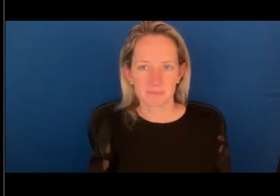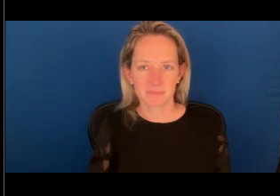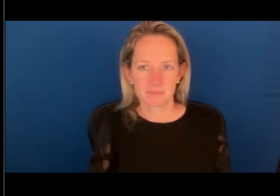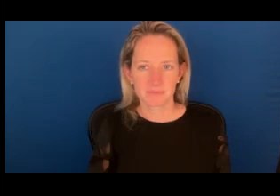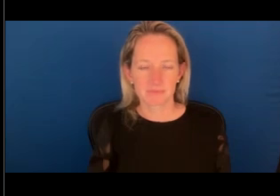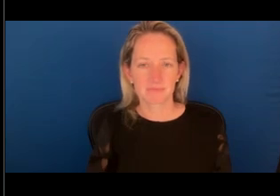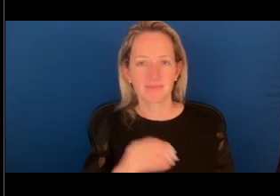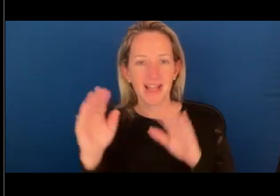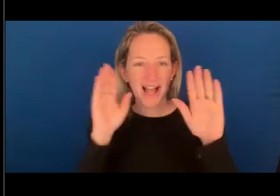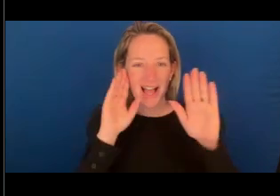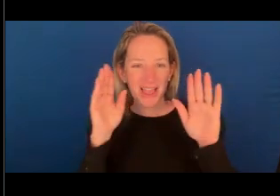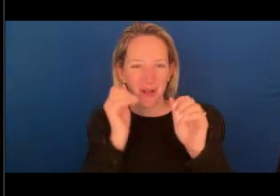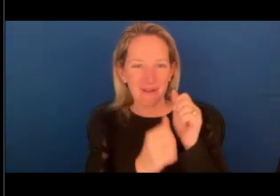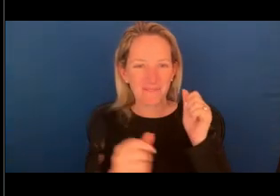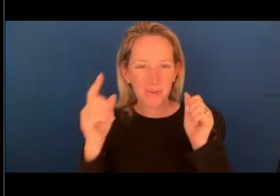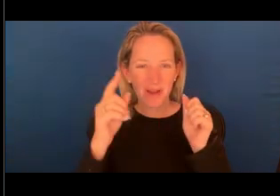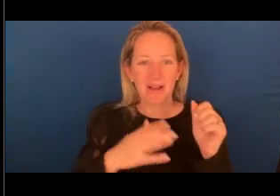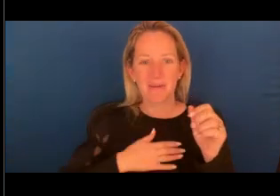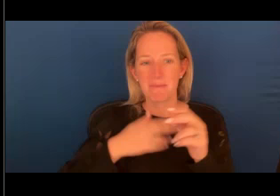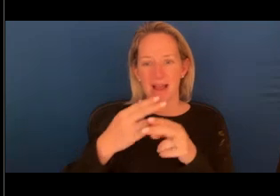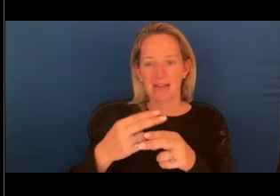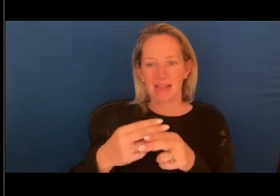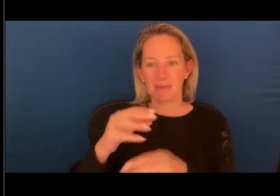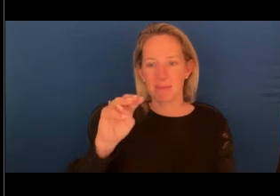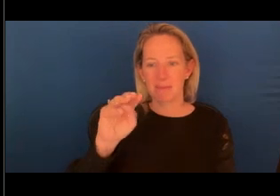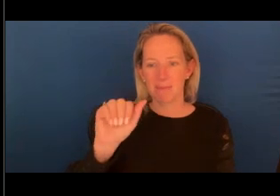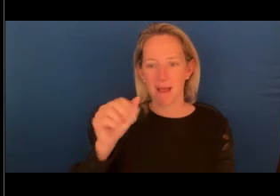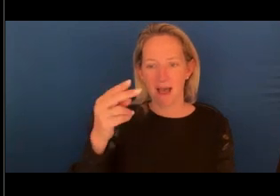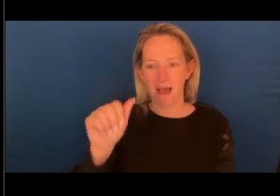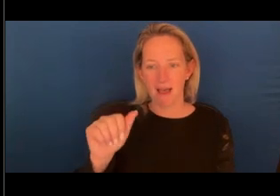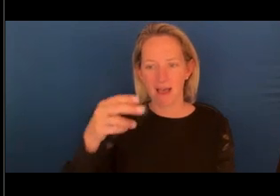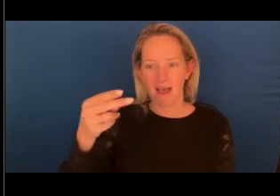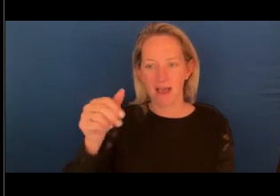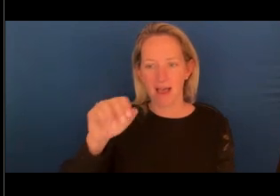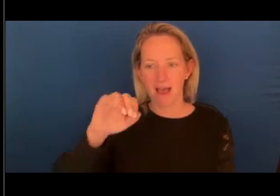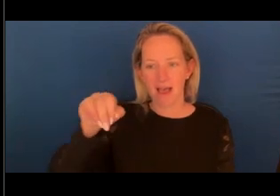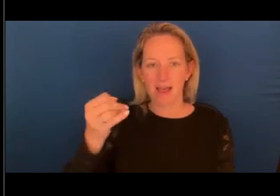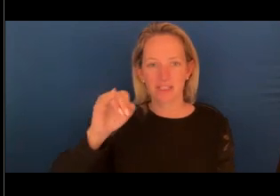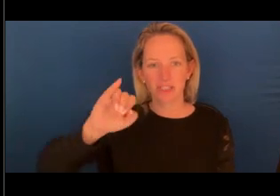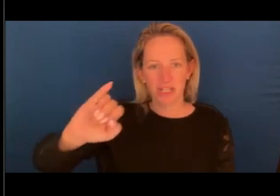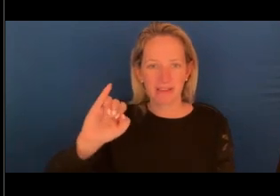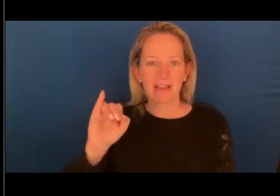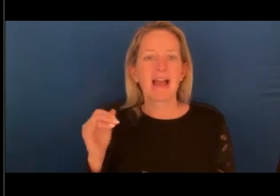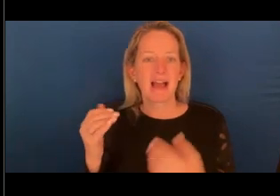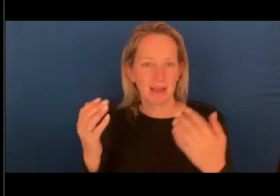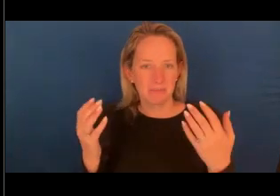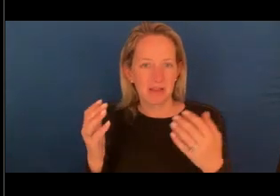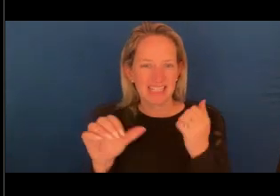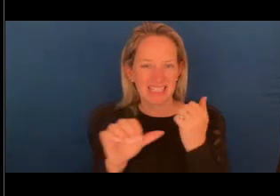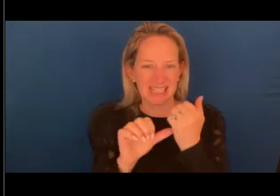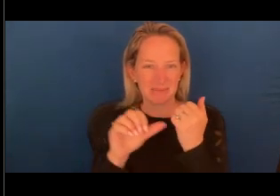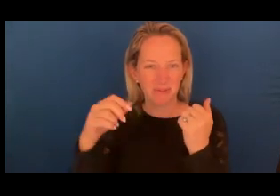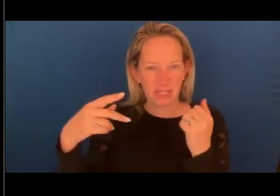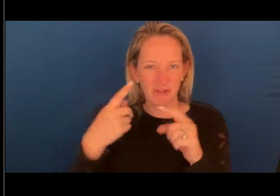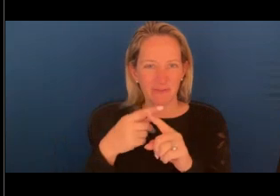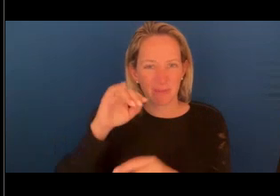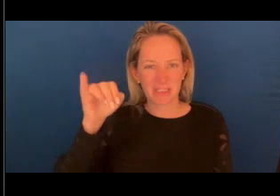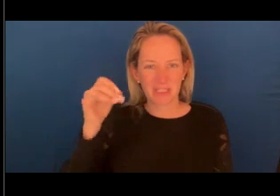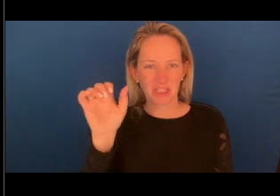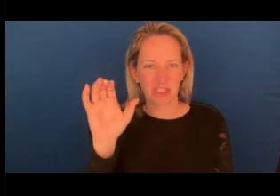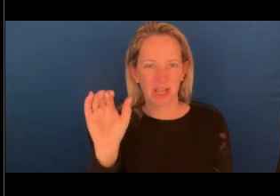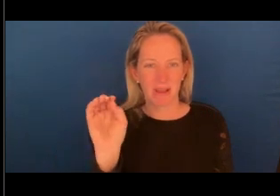All right, so hi everyone. My name is Maha Haji. I'm an assistant professor at Cornell University, and I'm here with Jacob, who you've already seen in a couple